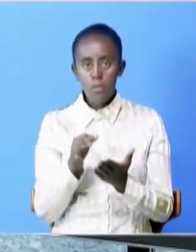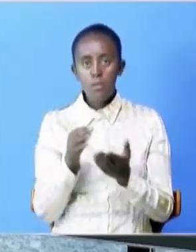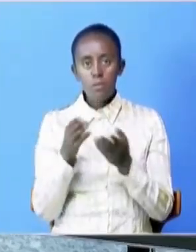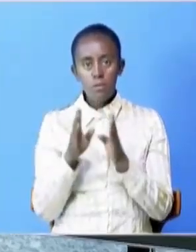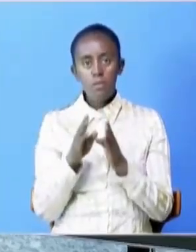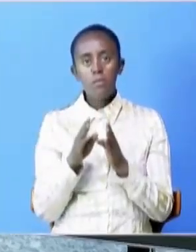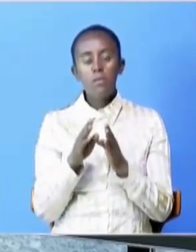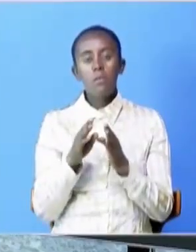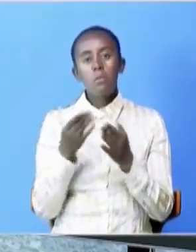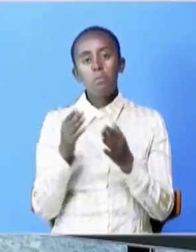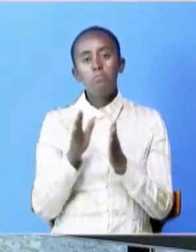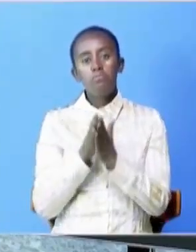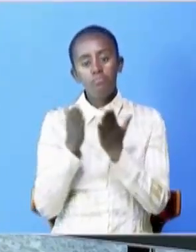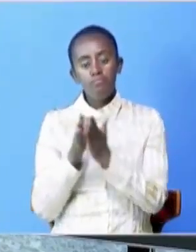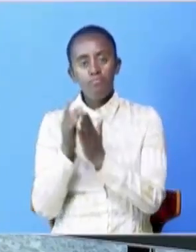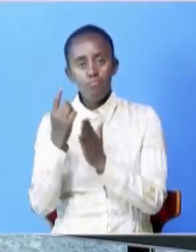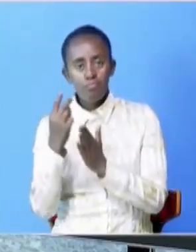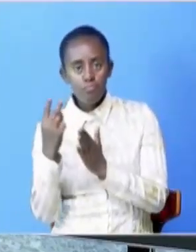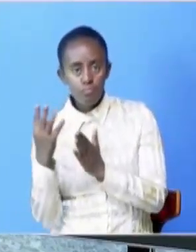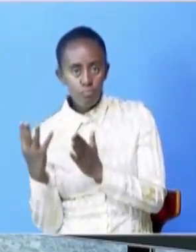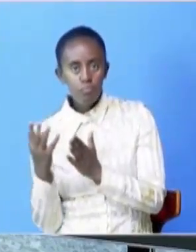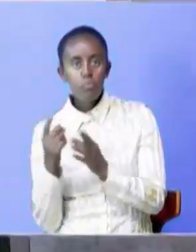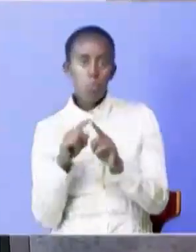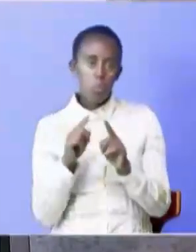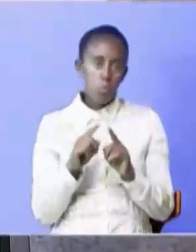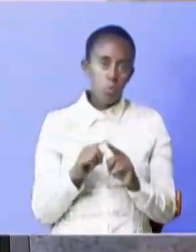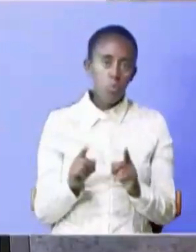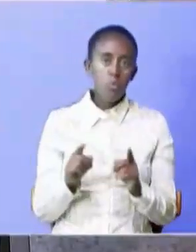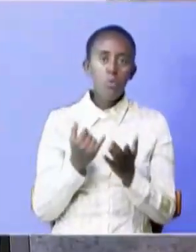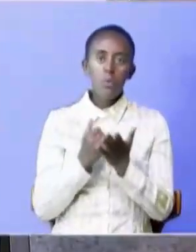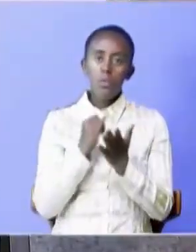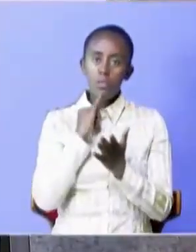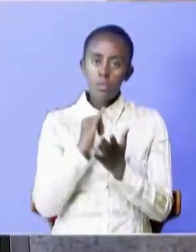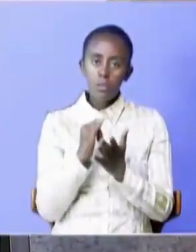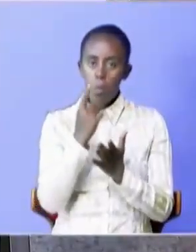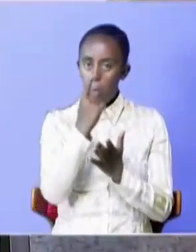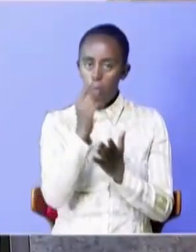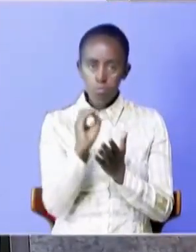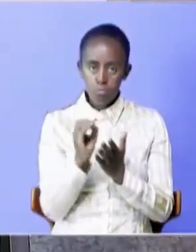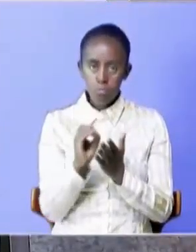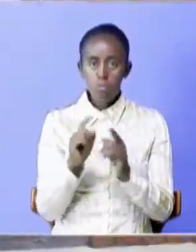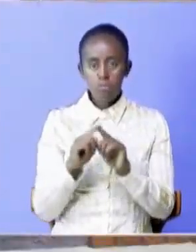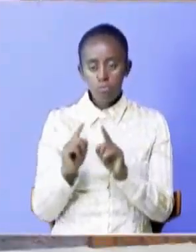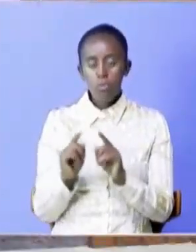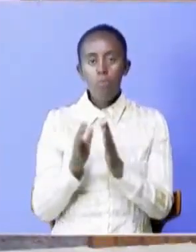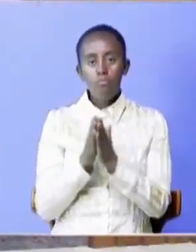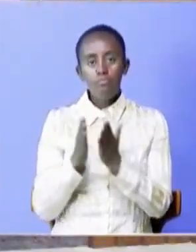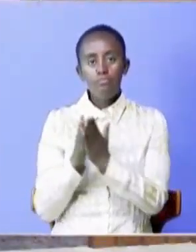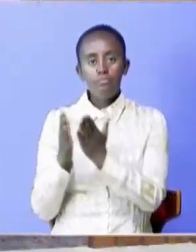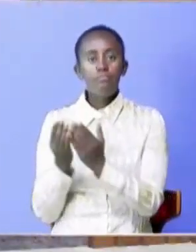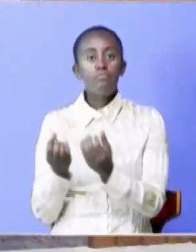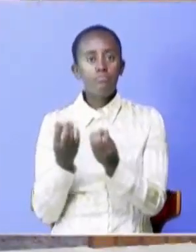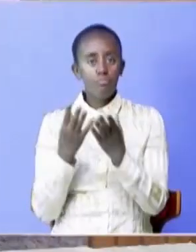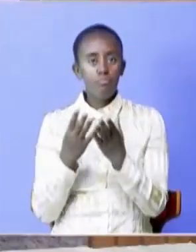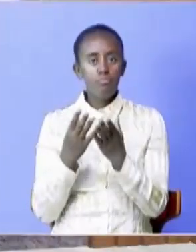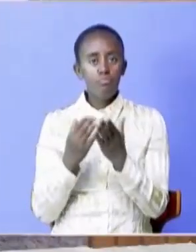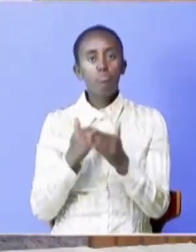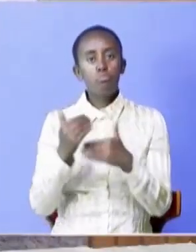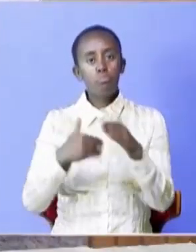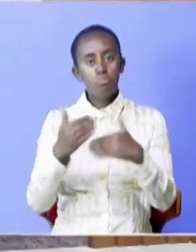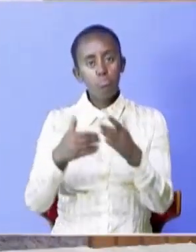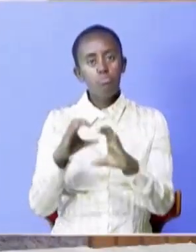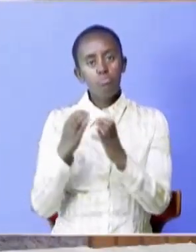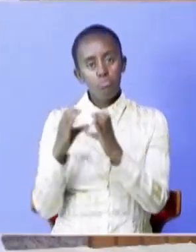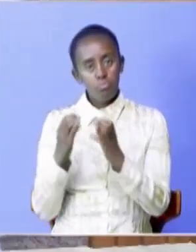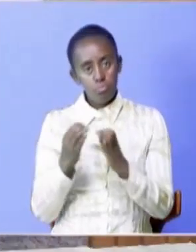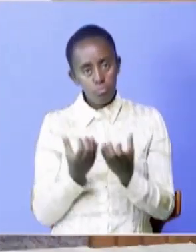a series or a trilogy. That means it is not a one-book series. It has what?